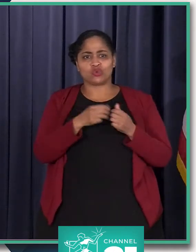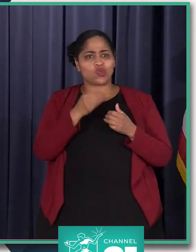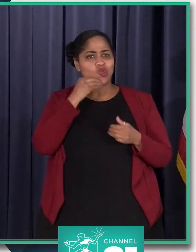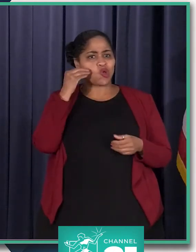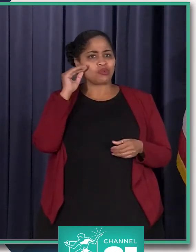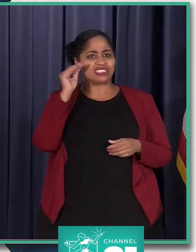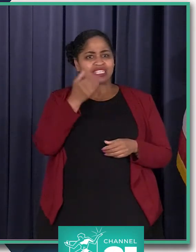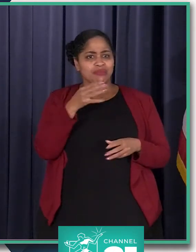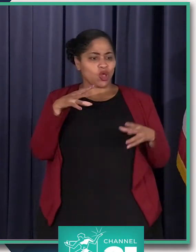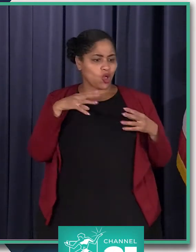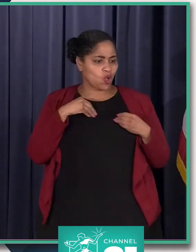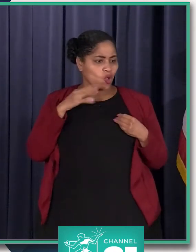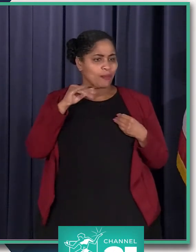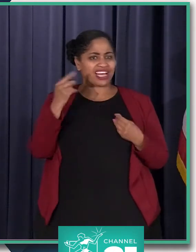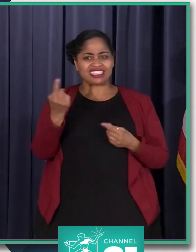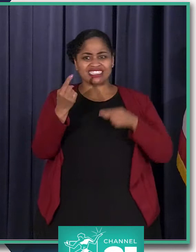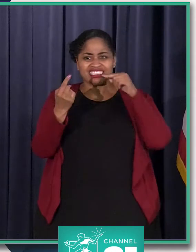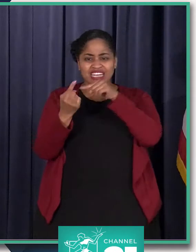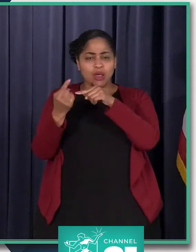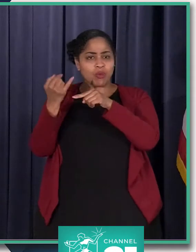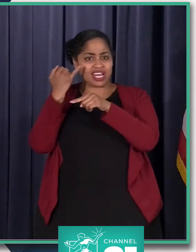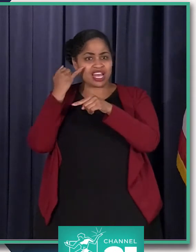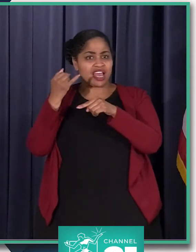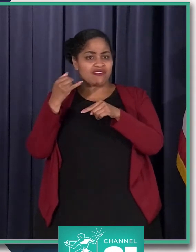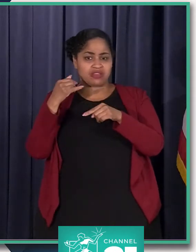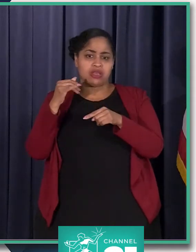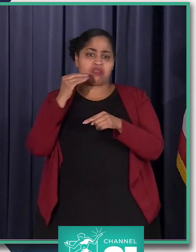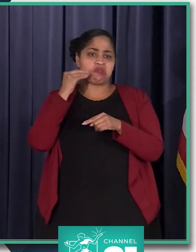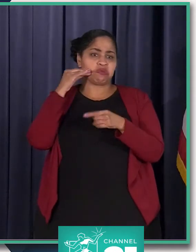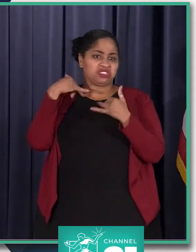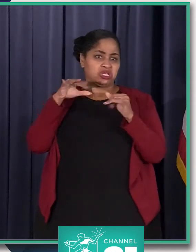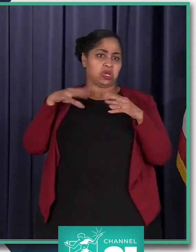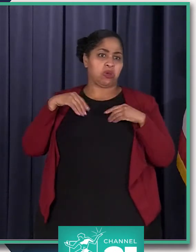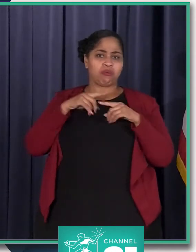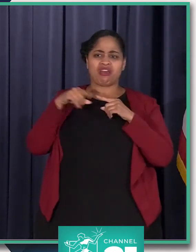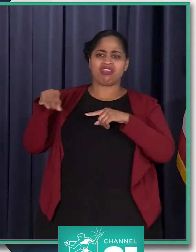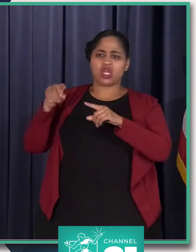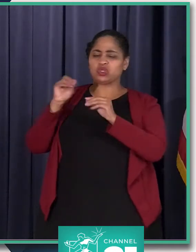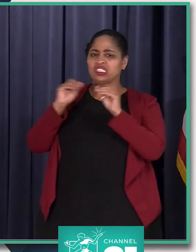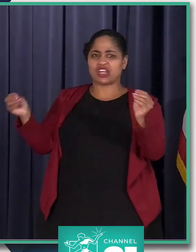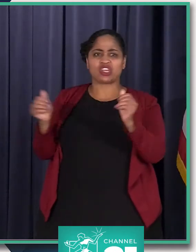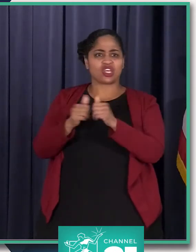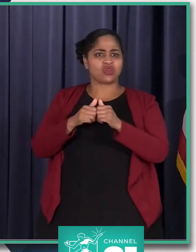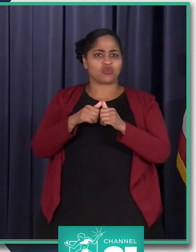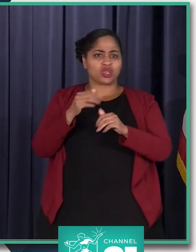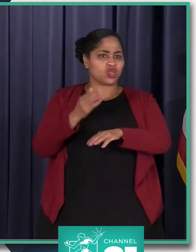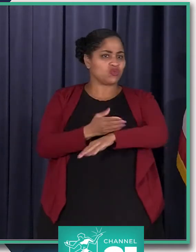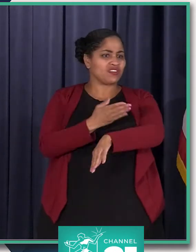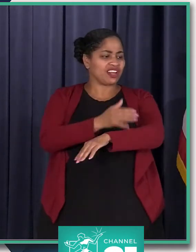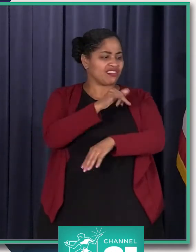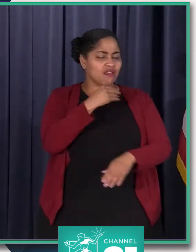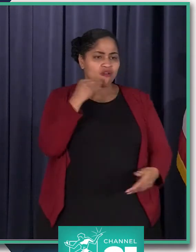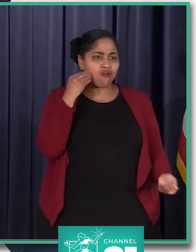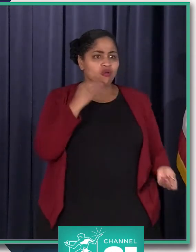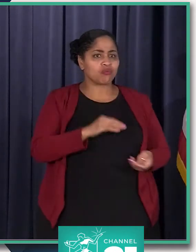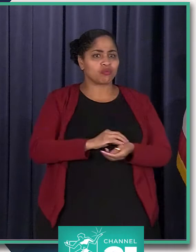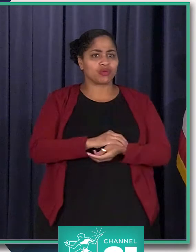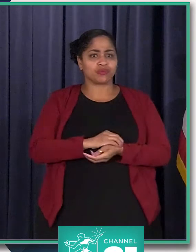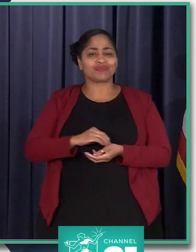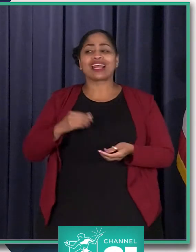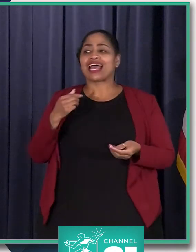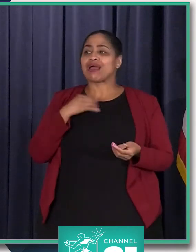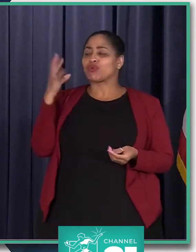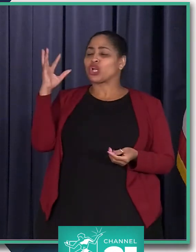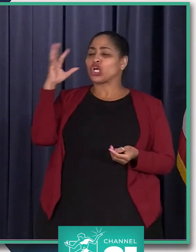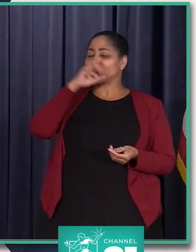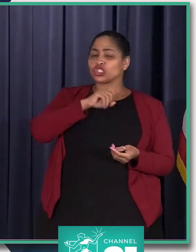seem to be owned by somebody, if this house is still owned, but they're not doing anything with renovating the home? So I'm going to guess